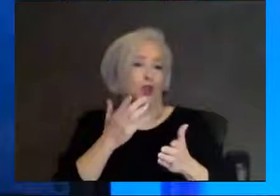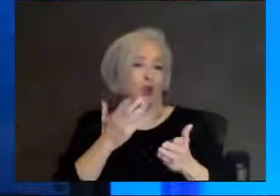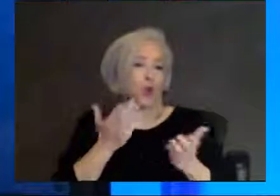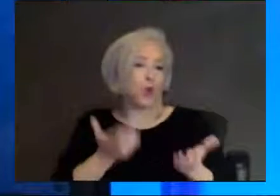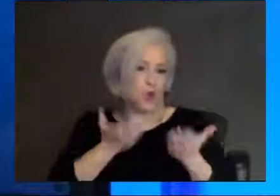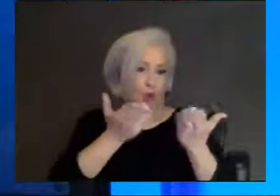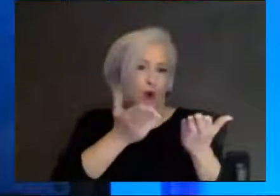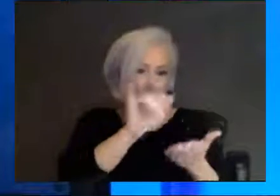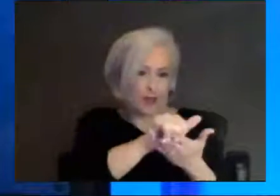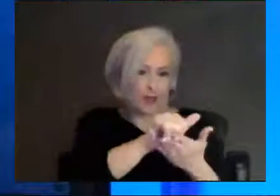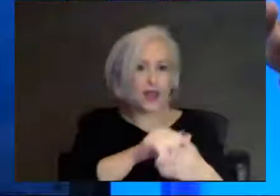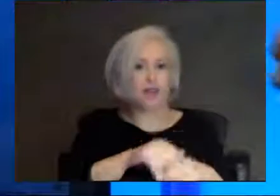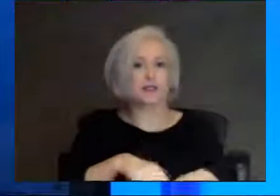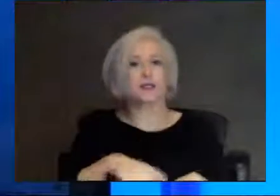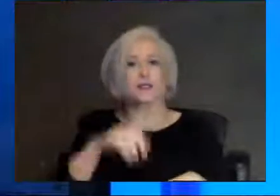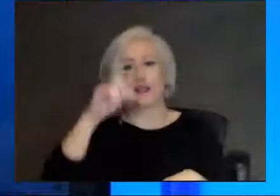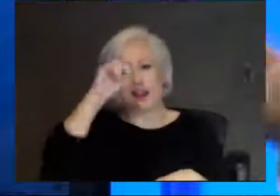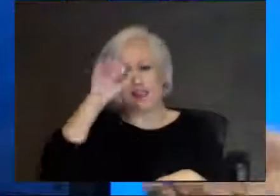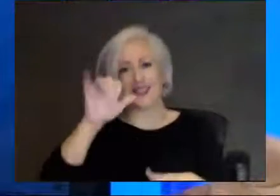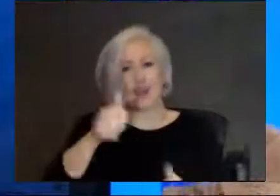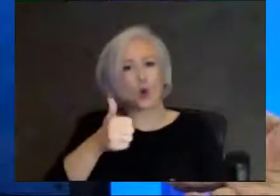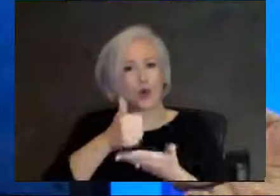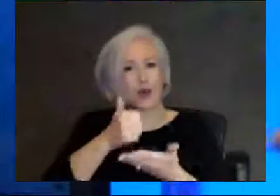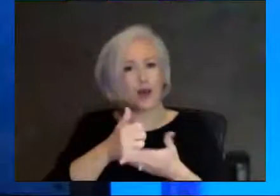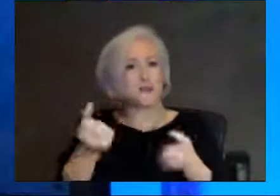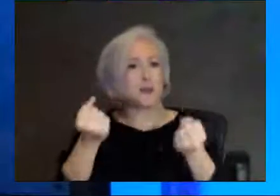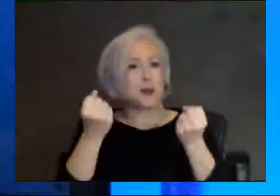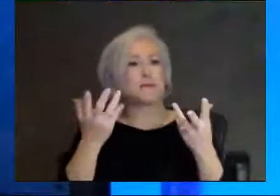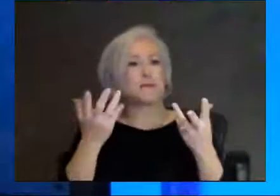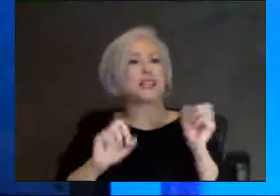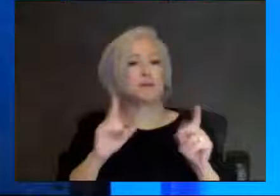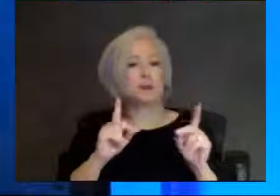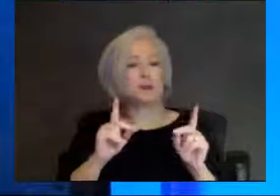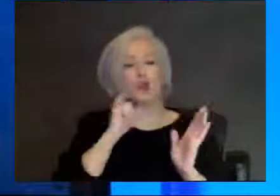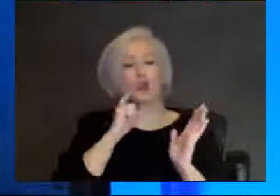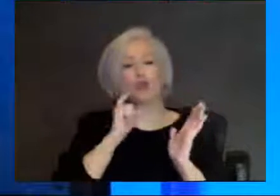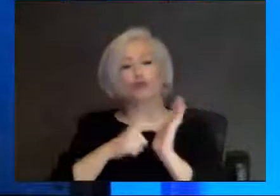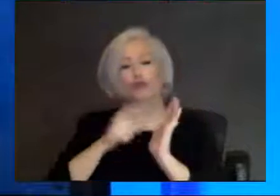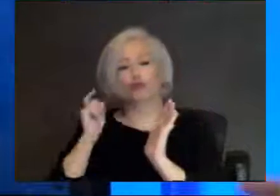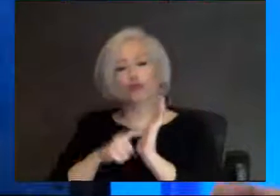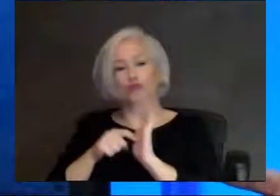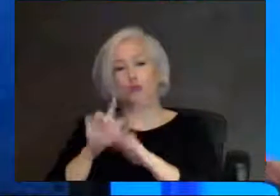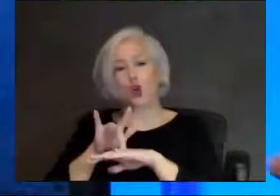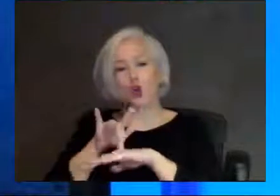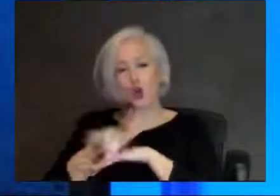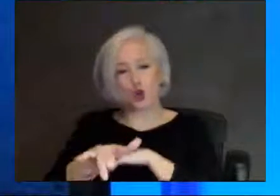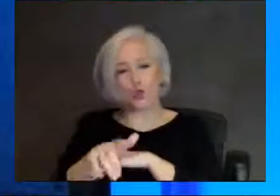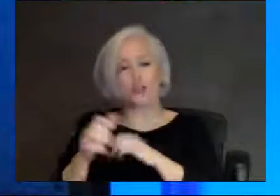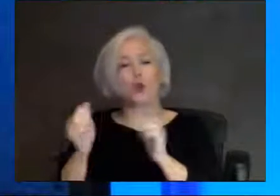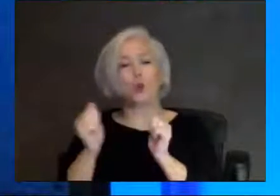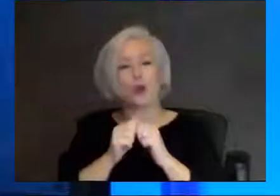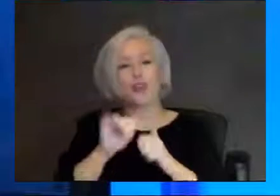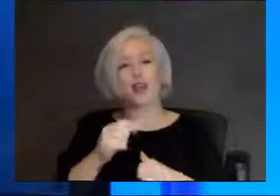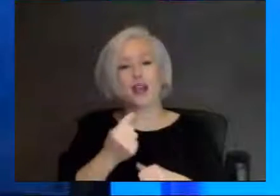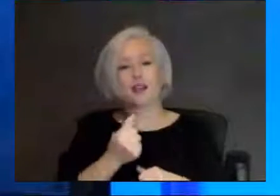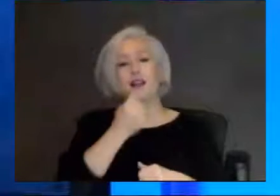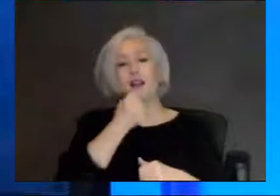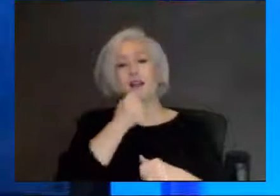lot people to get it detected early if they are having this symptom. And I think that's my hope,